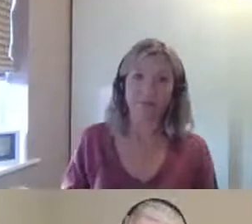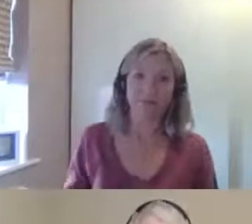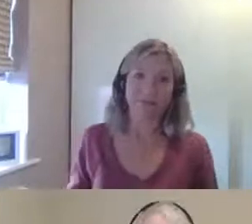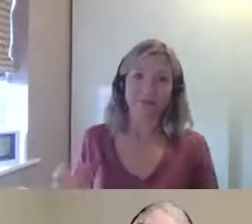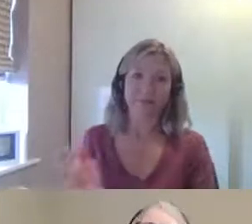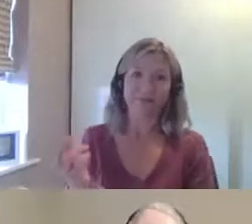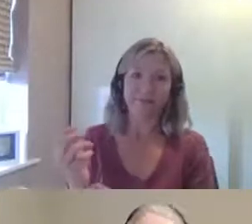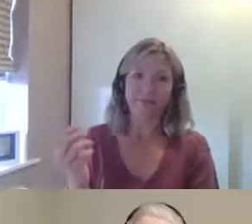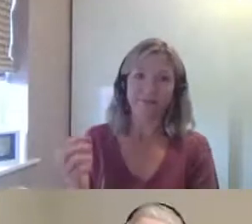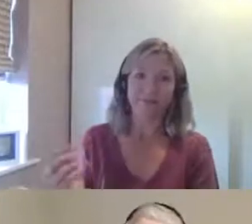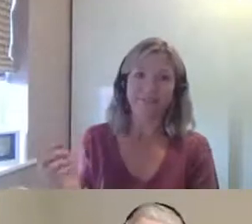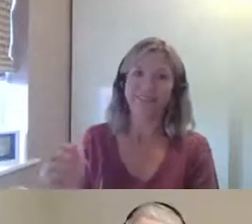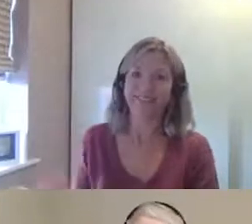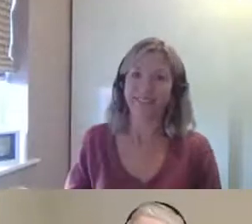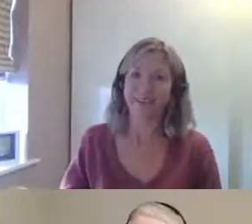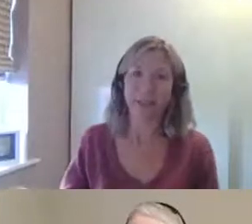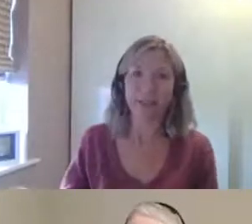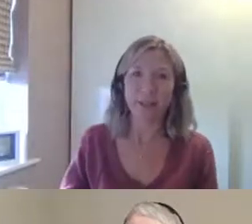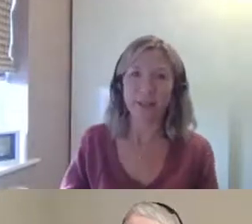Good, good.